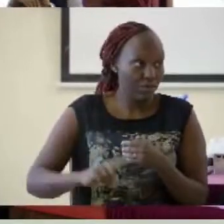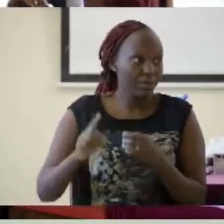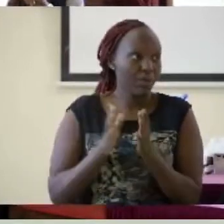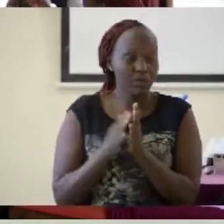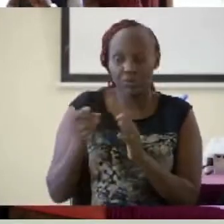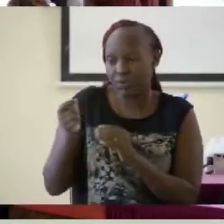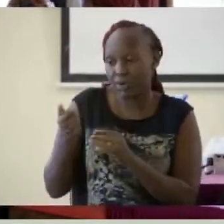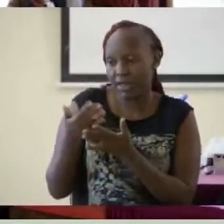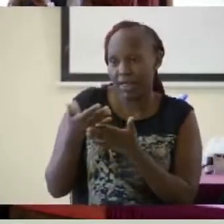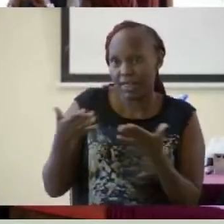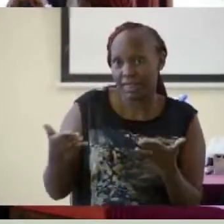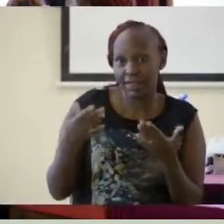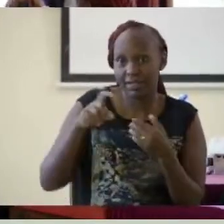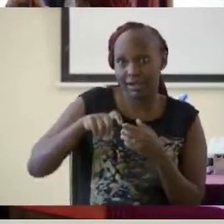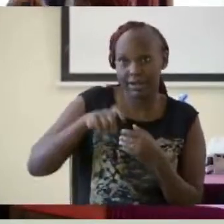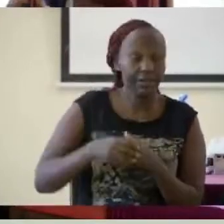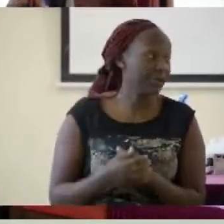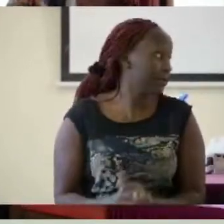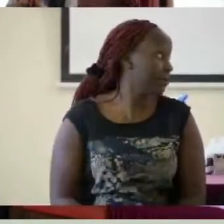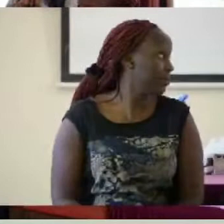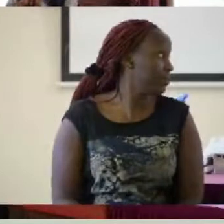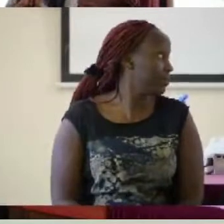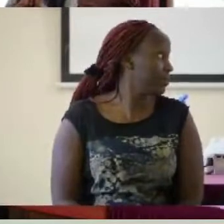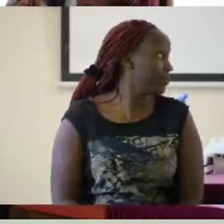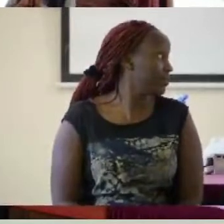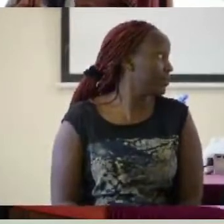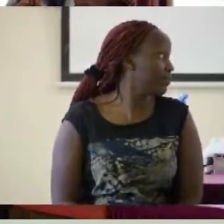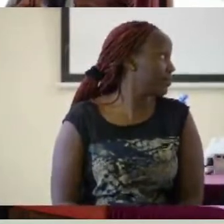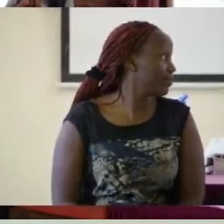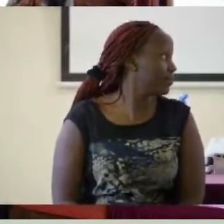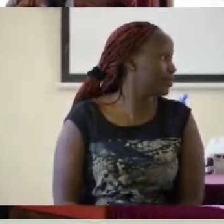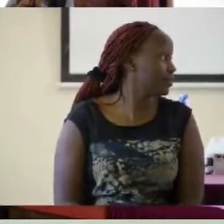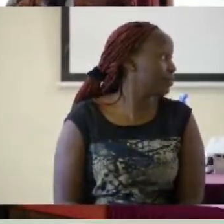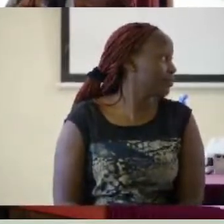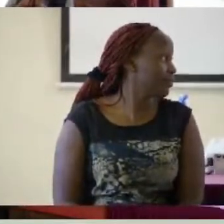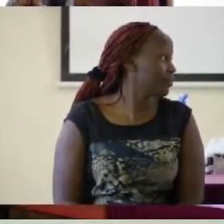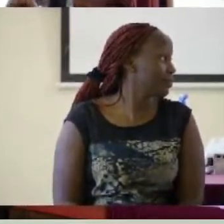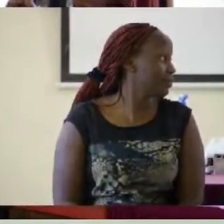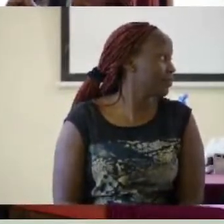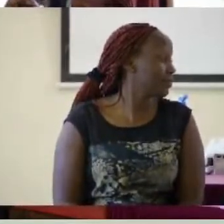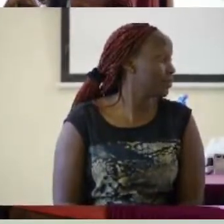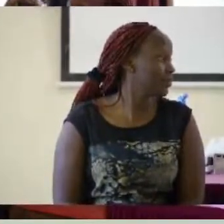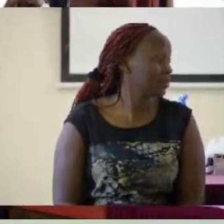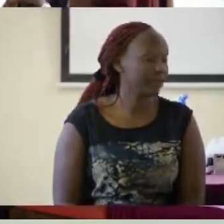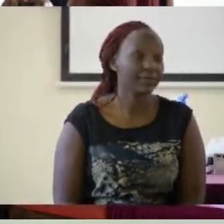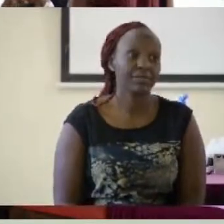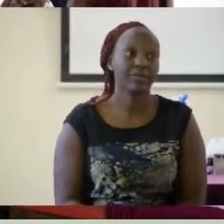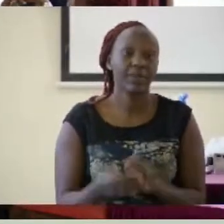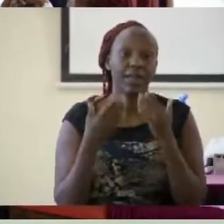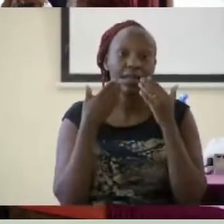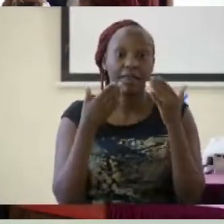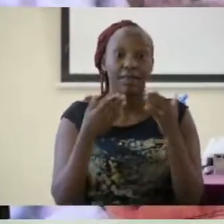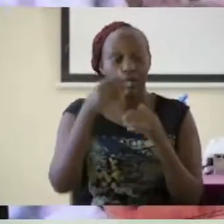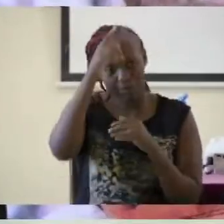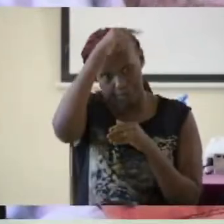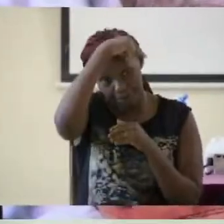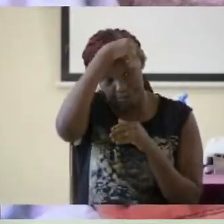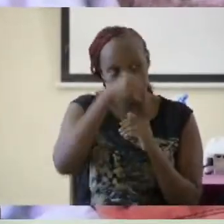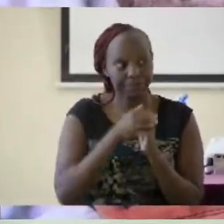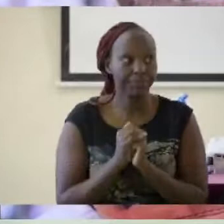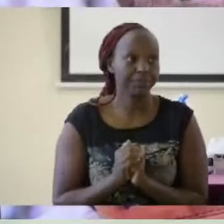the small clothes I need. Go on, Commissioner. Thank you, Prof.